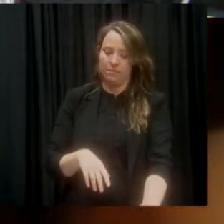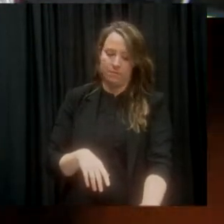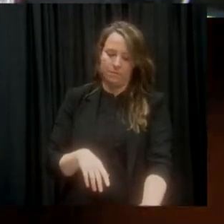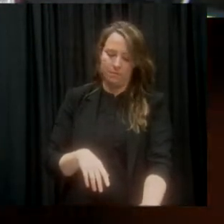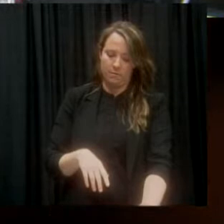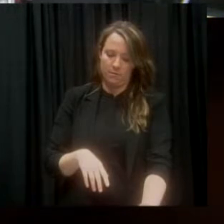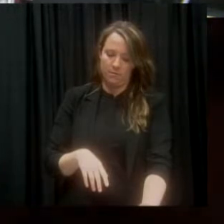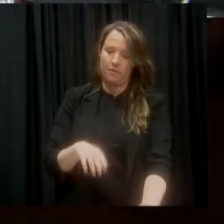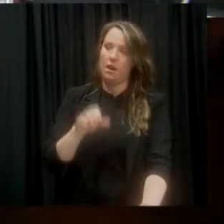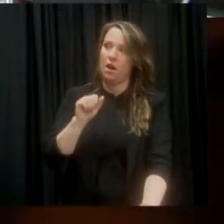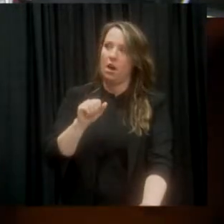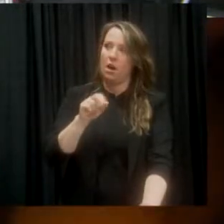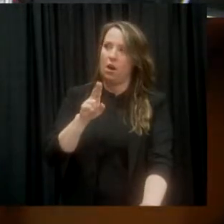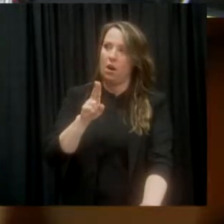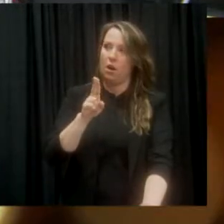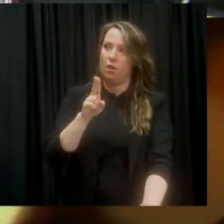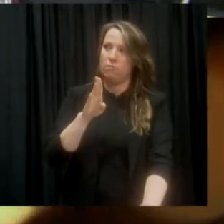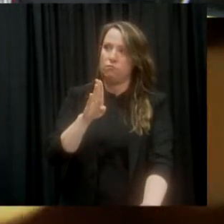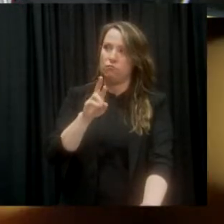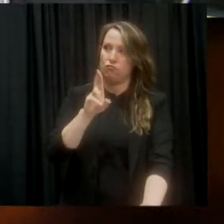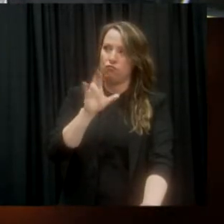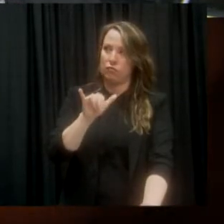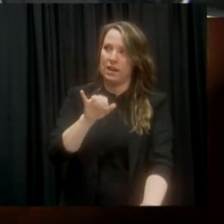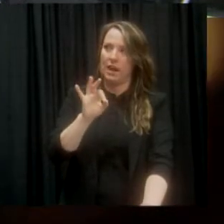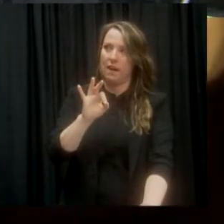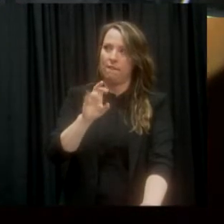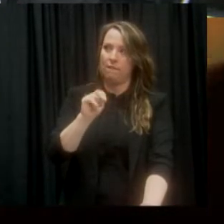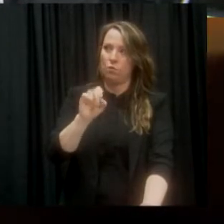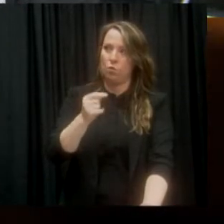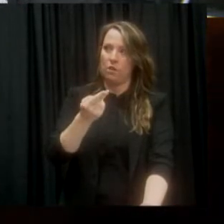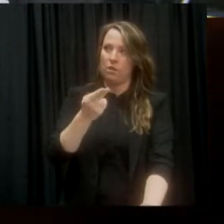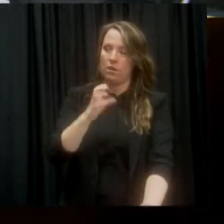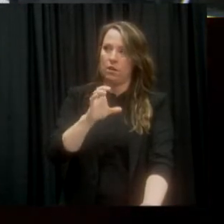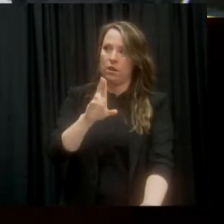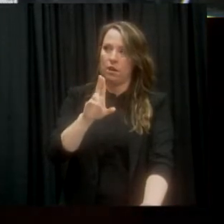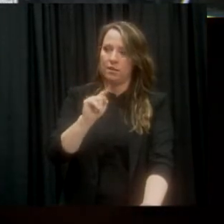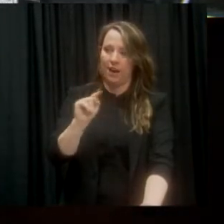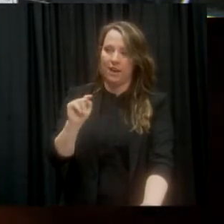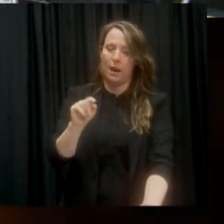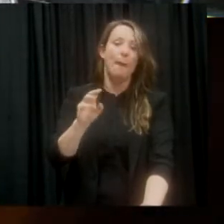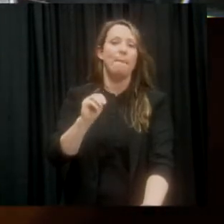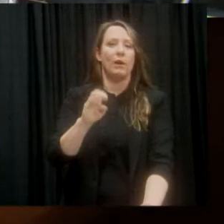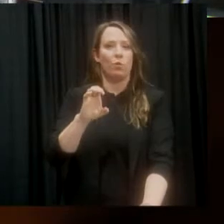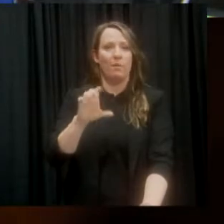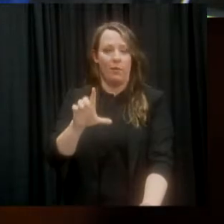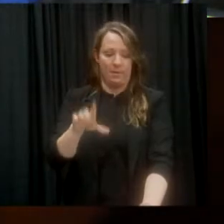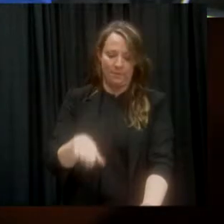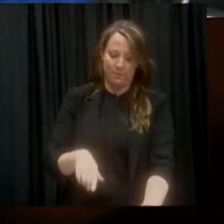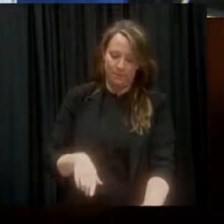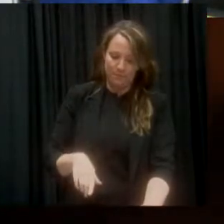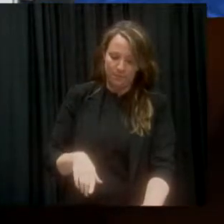Good to see you, Avery. Aubrey F. Northcutt, magna cum laude.